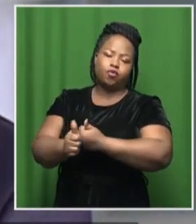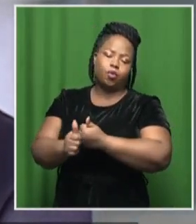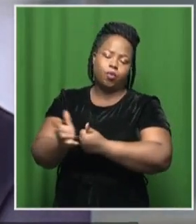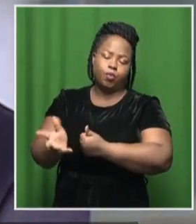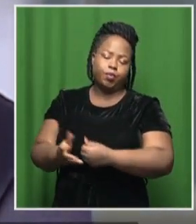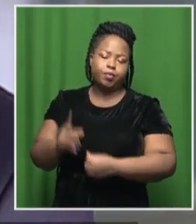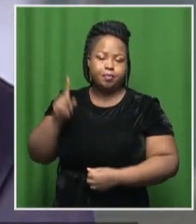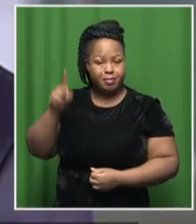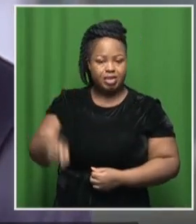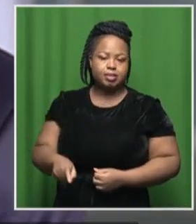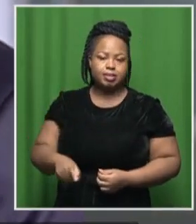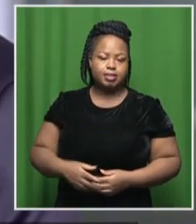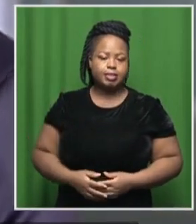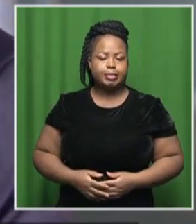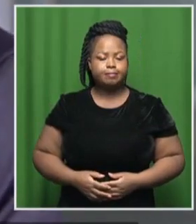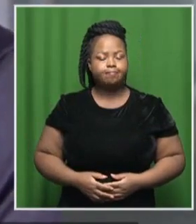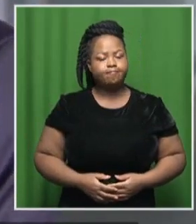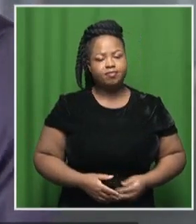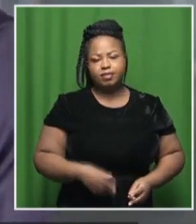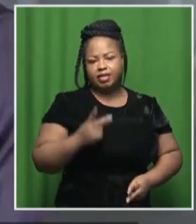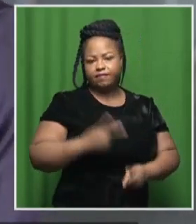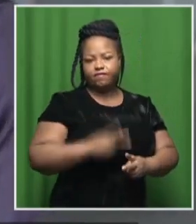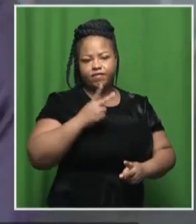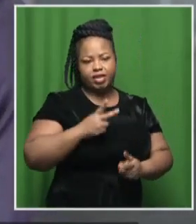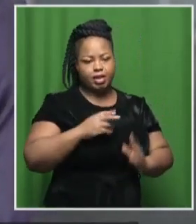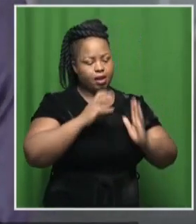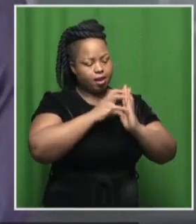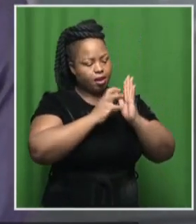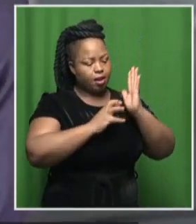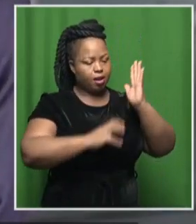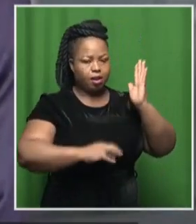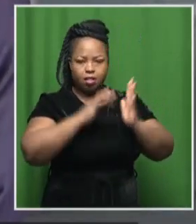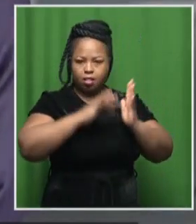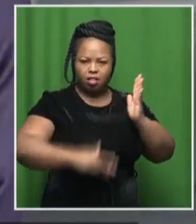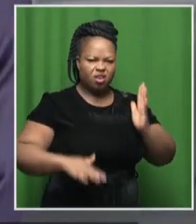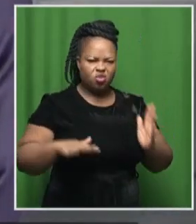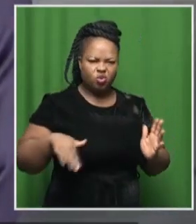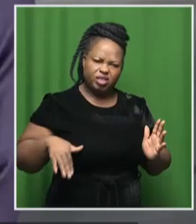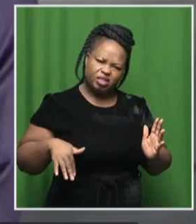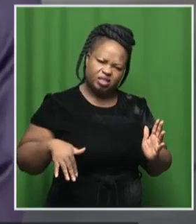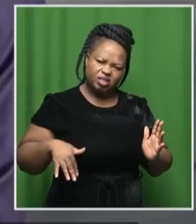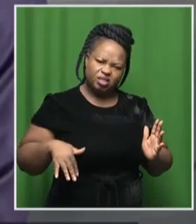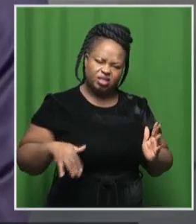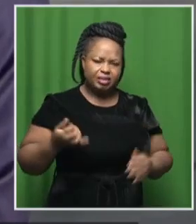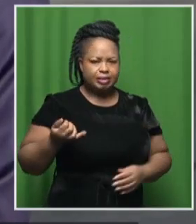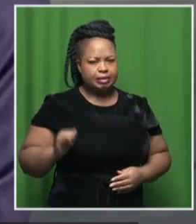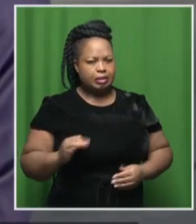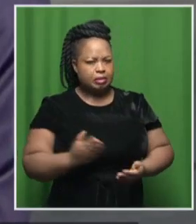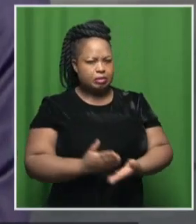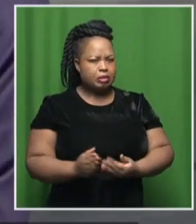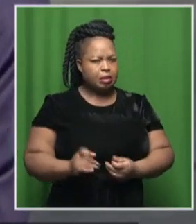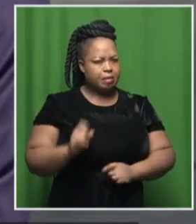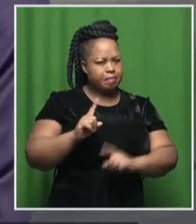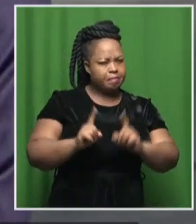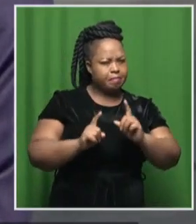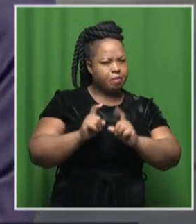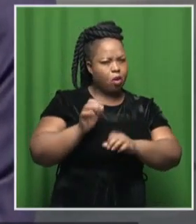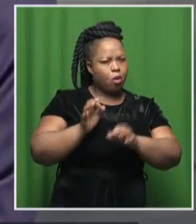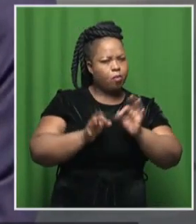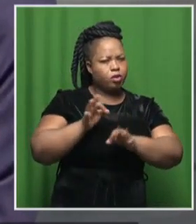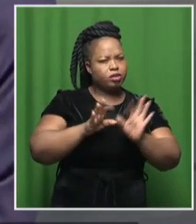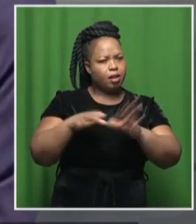got the final ballot has not been determined as yet. Is that correct? There's still some parties with question marks over them.